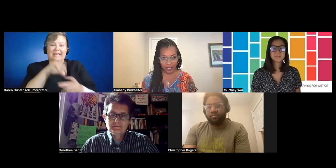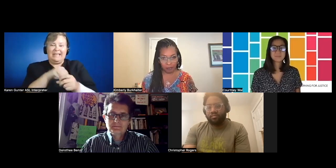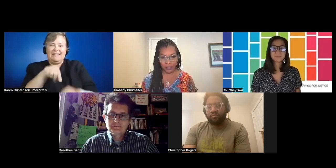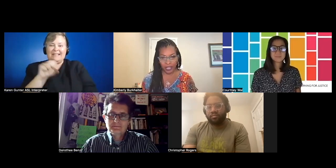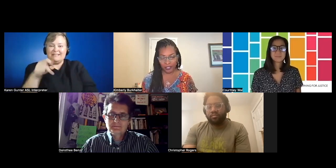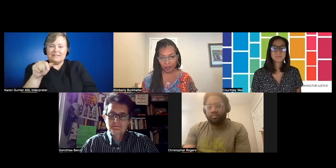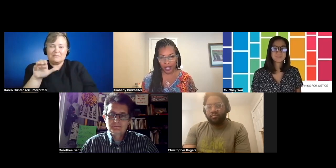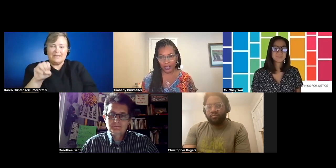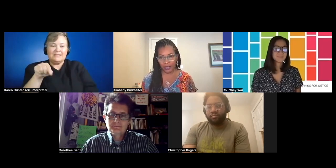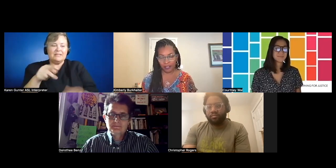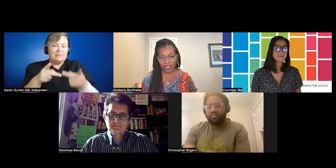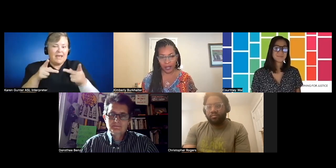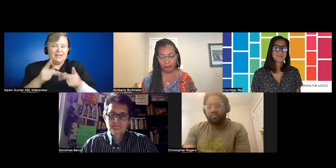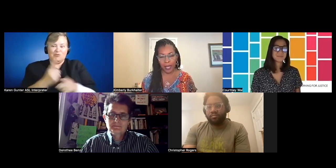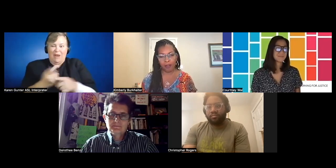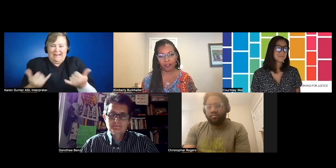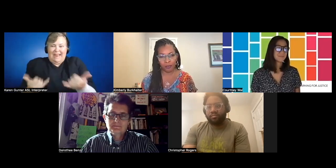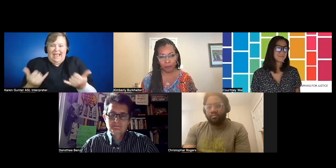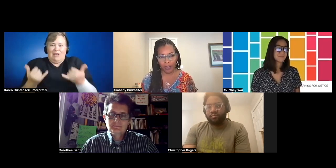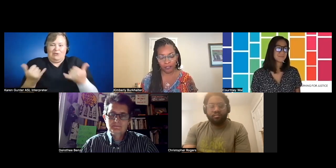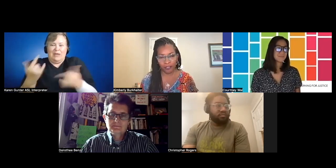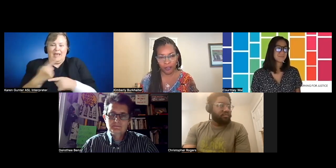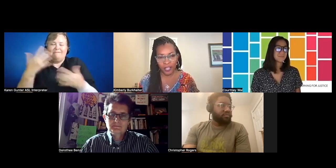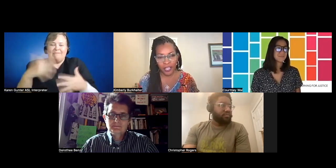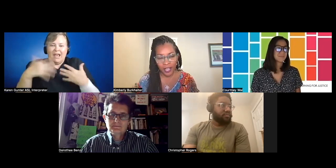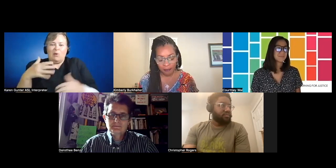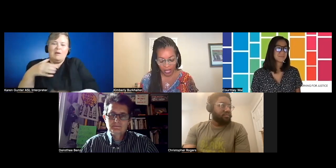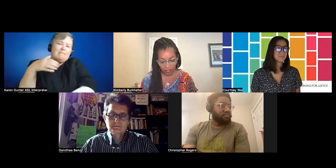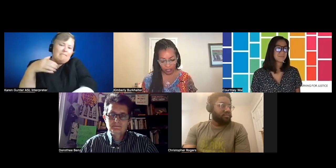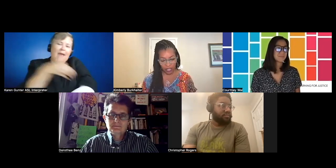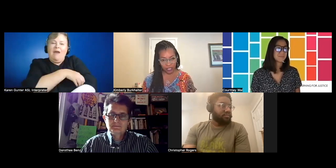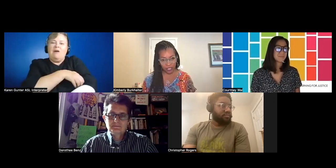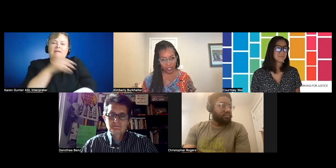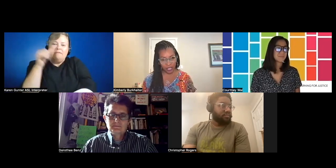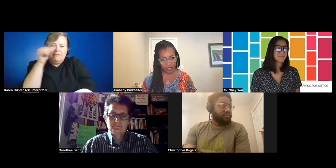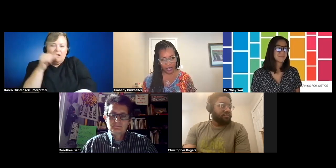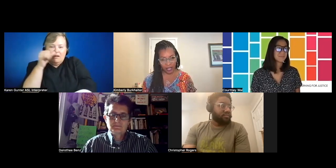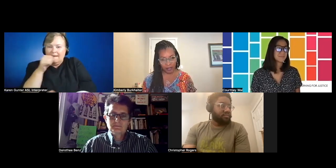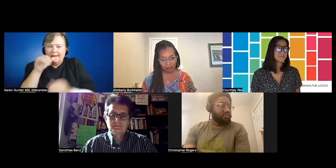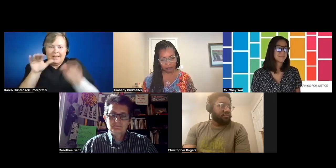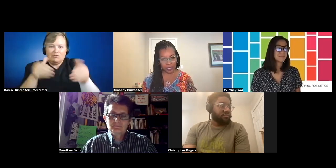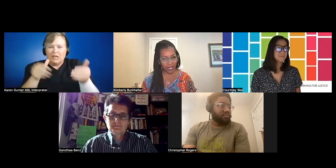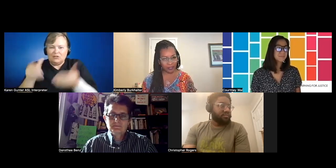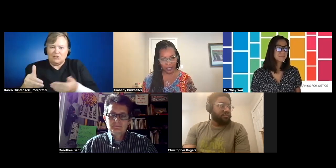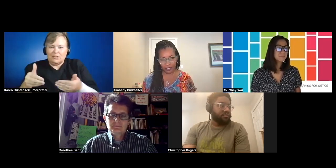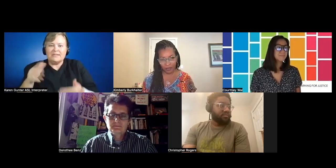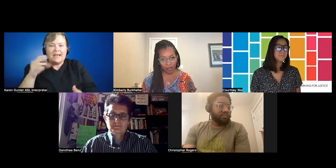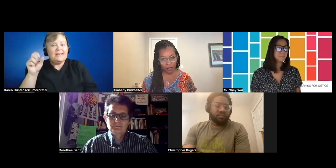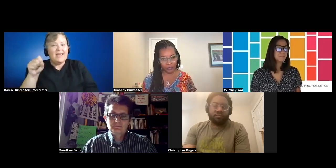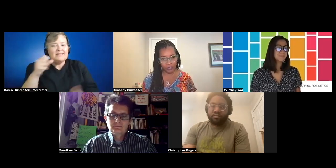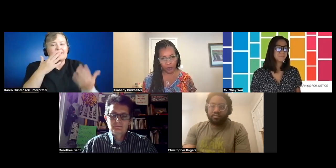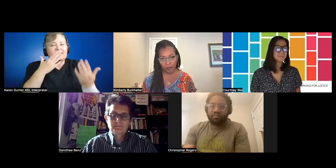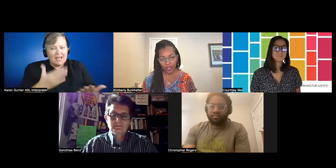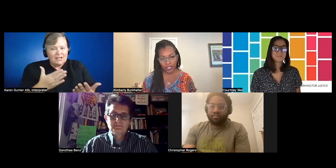and this place right now today. Powerful, powerful introductions. And yeah, thank you